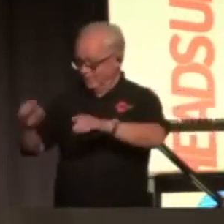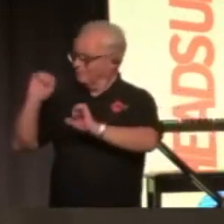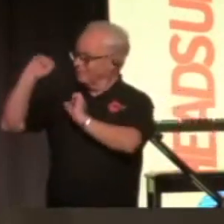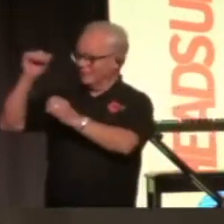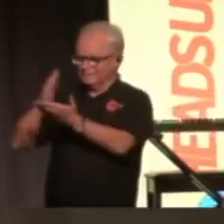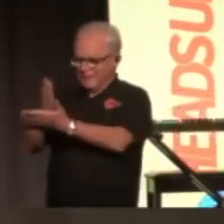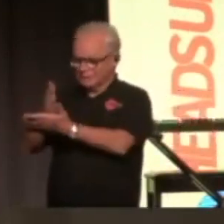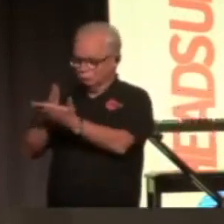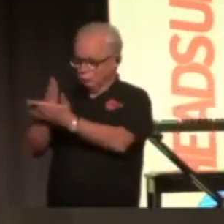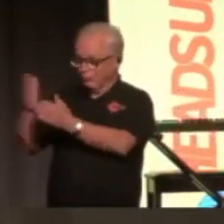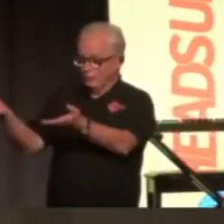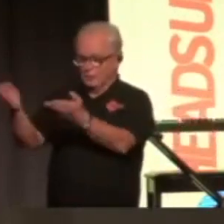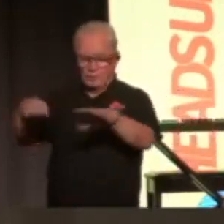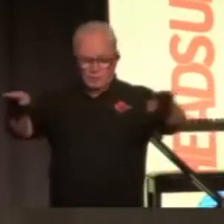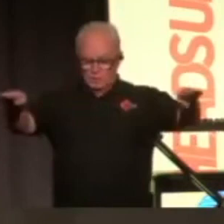facts.